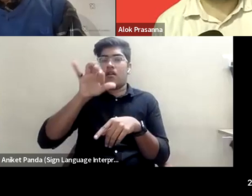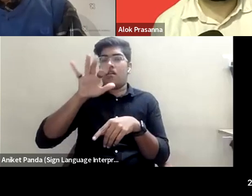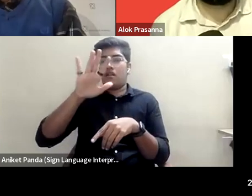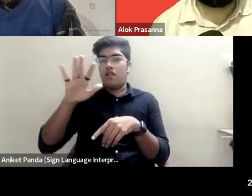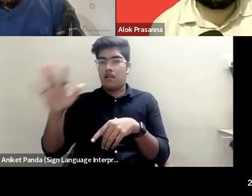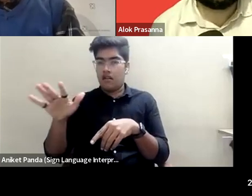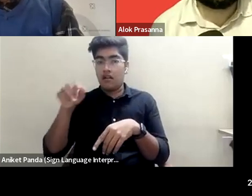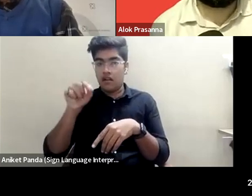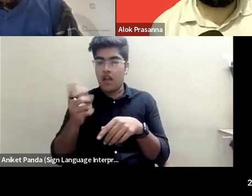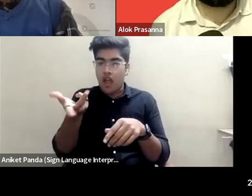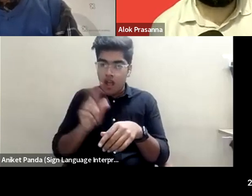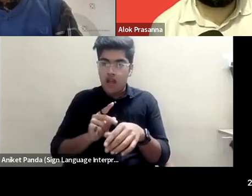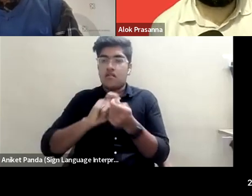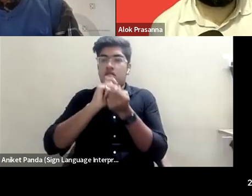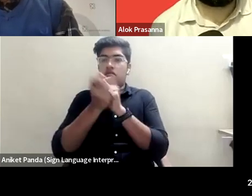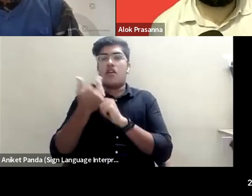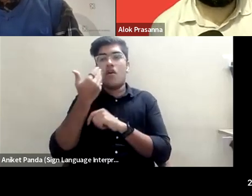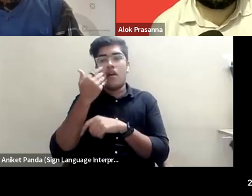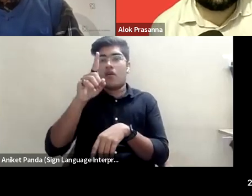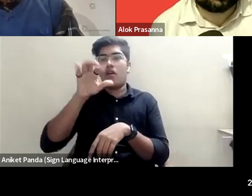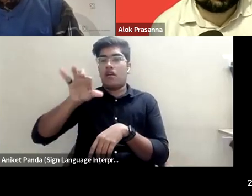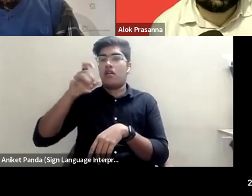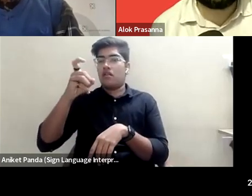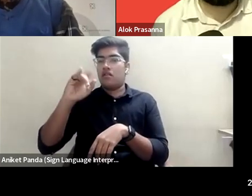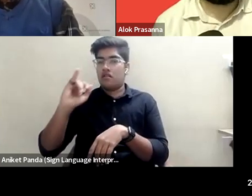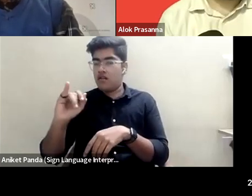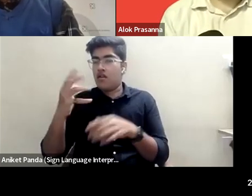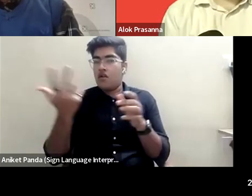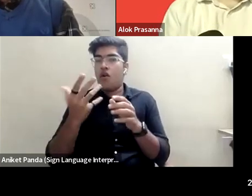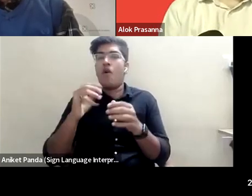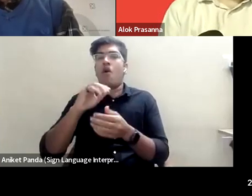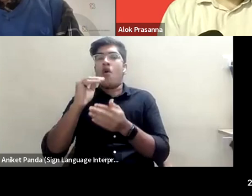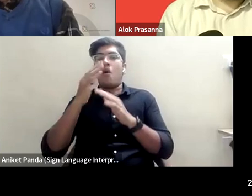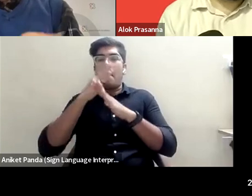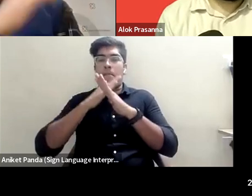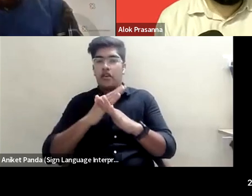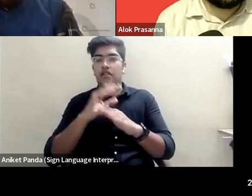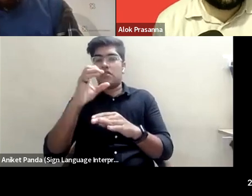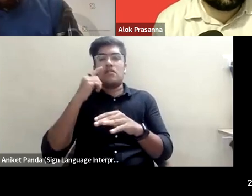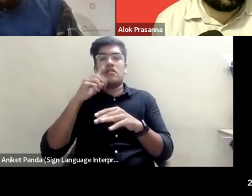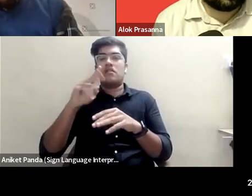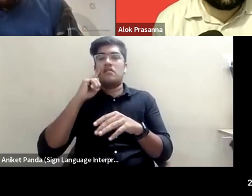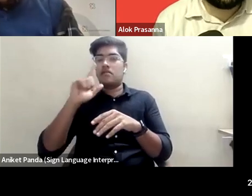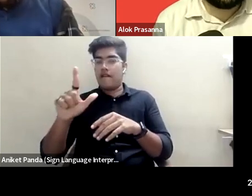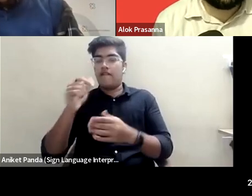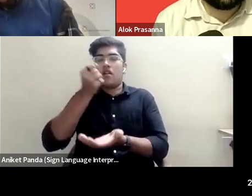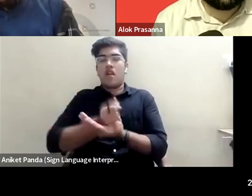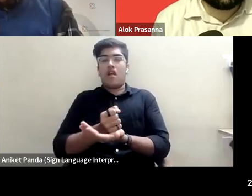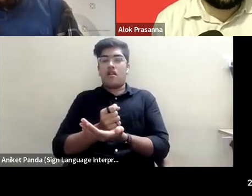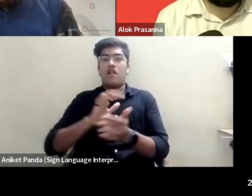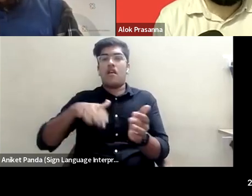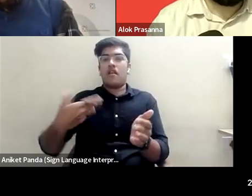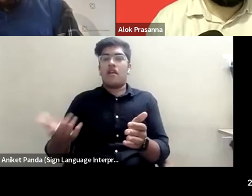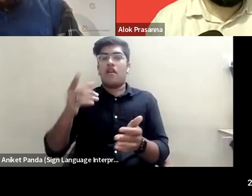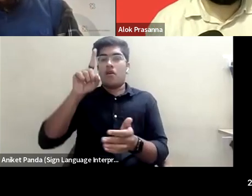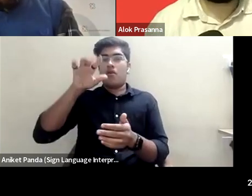again amended in 1976 as protection of civil rights. Then there was this 1989, we had